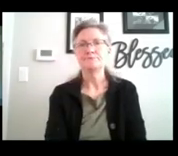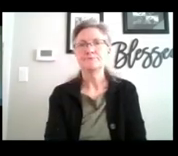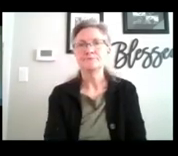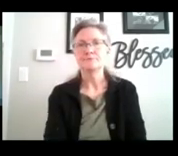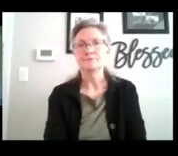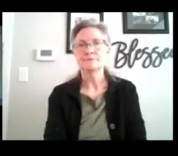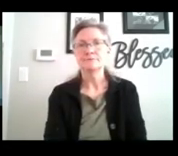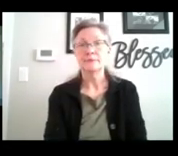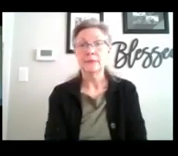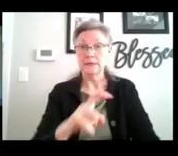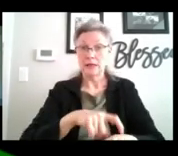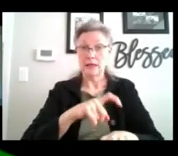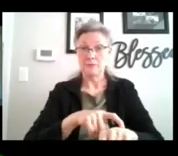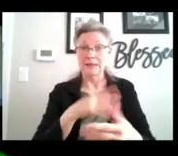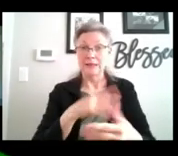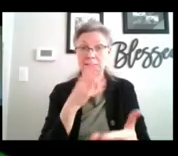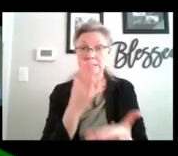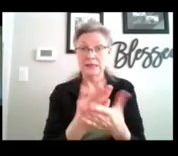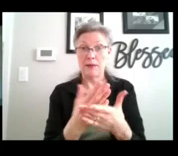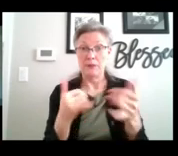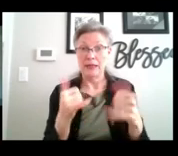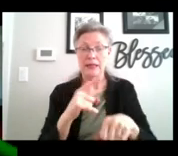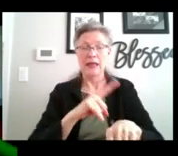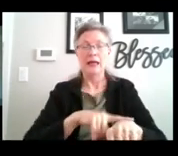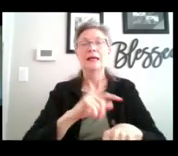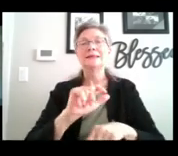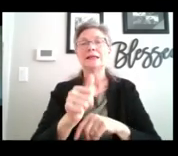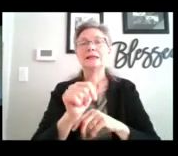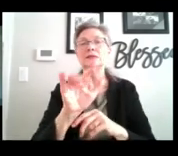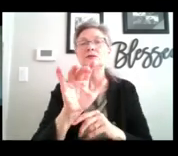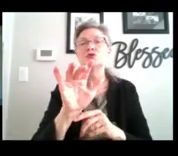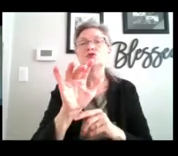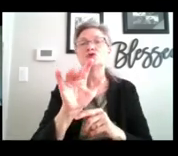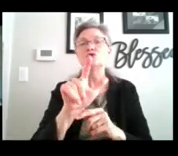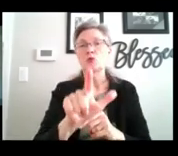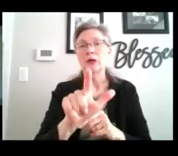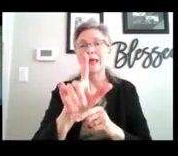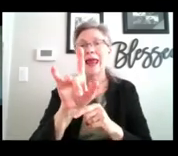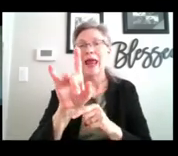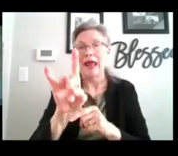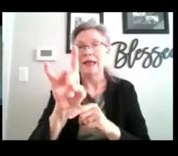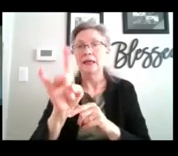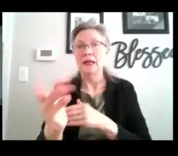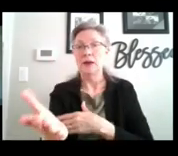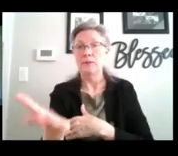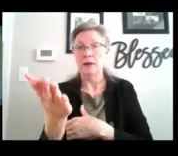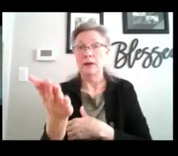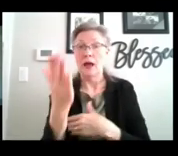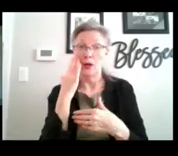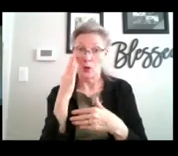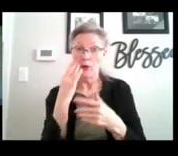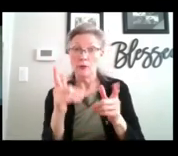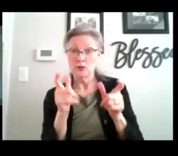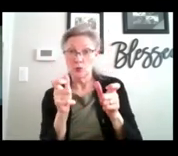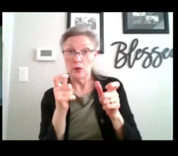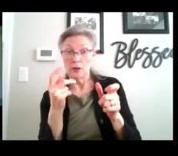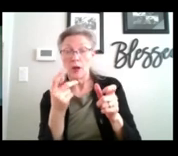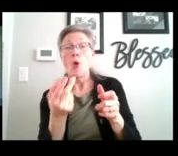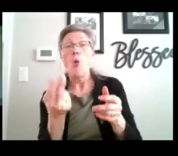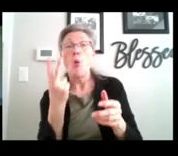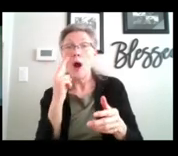So the time that he stopped playing would be at 10:28 a.m. All right, I know that was quick. Rewatch if you need to. You're going to be taking